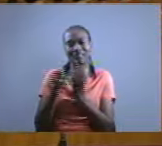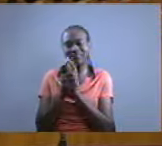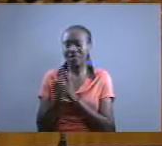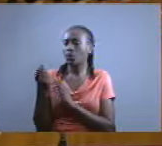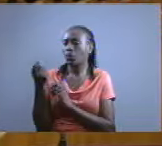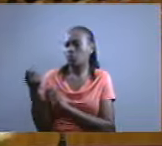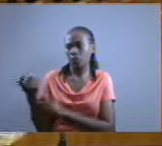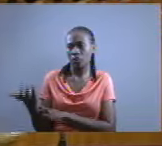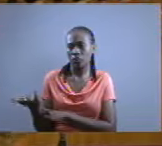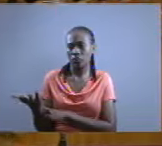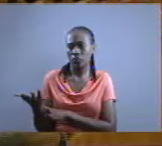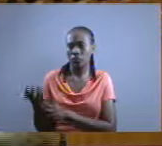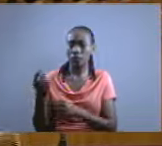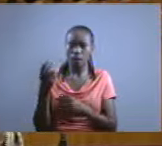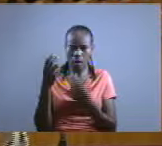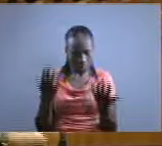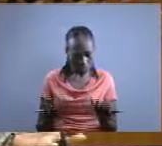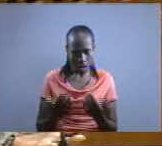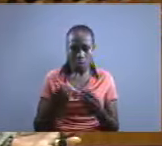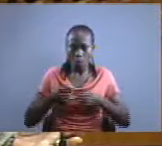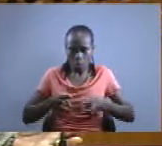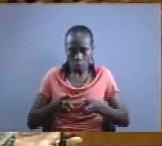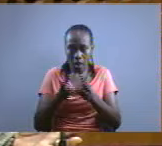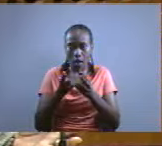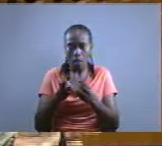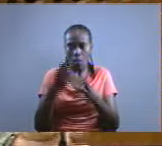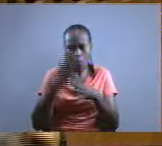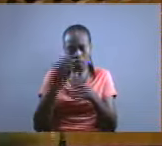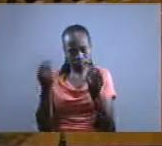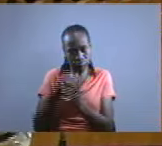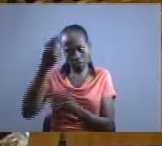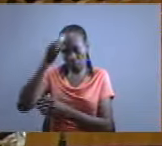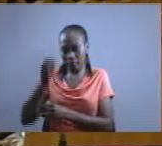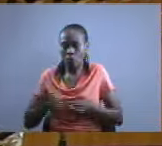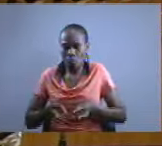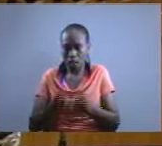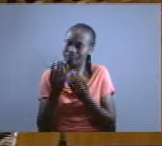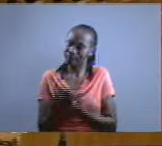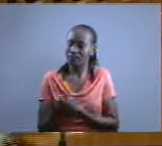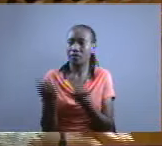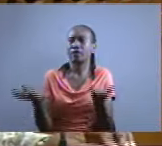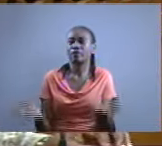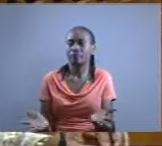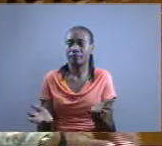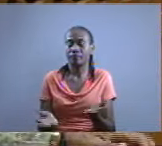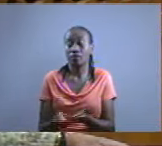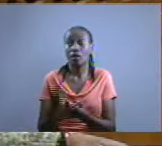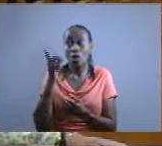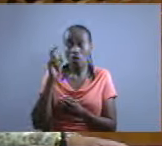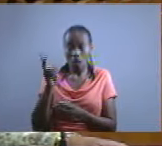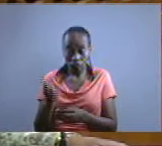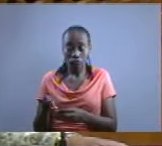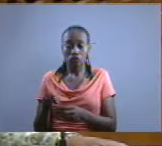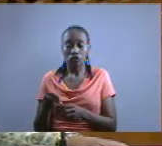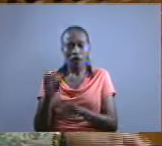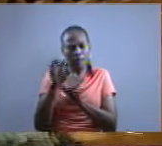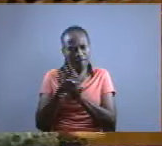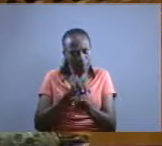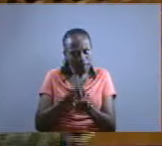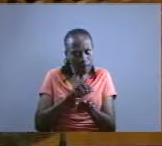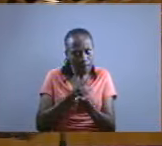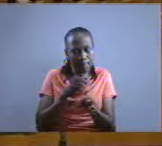and therefore, this is how we have to work together with the government, including the issues, by the way, of the farmers.